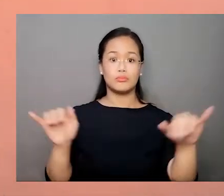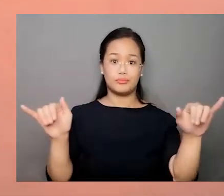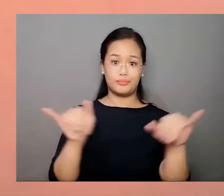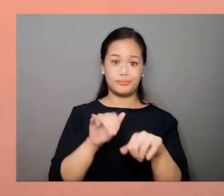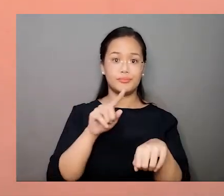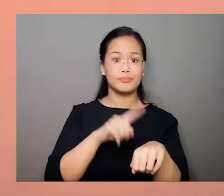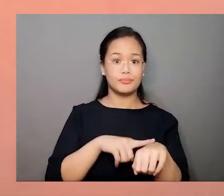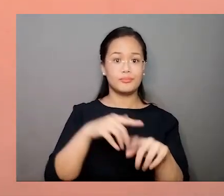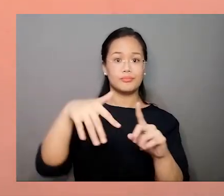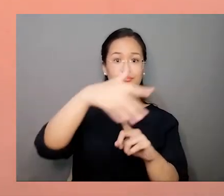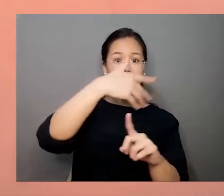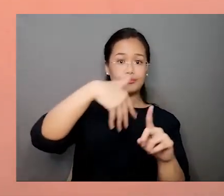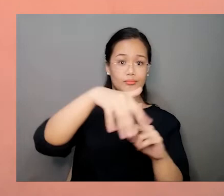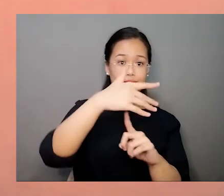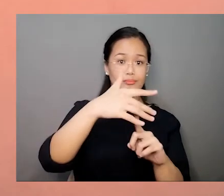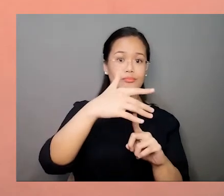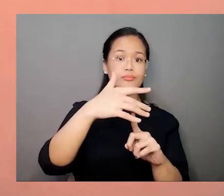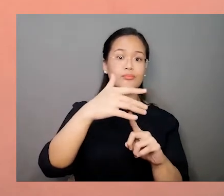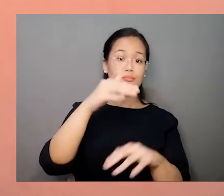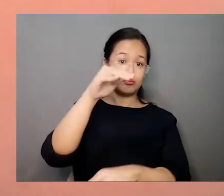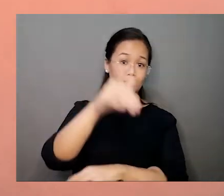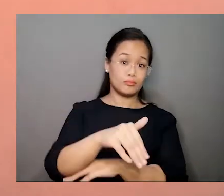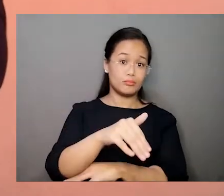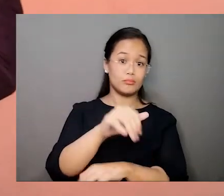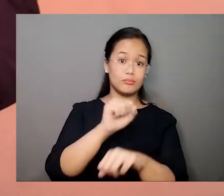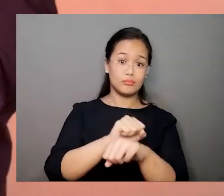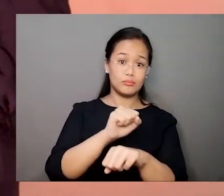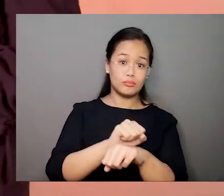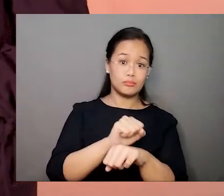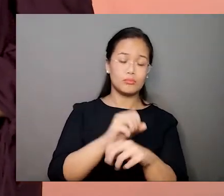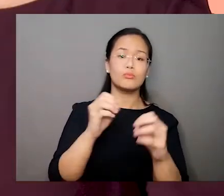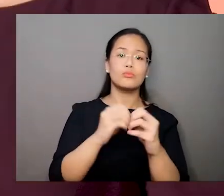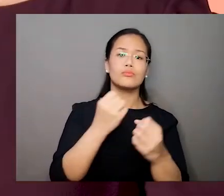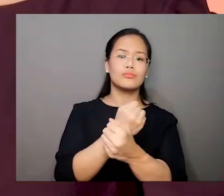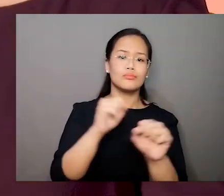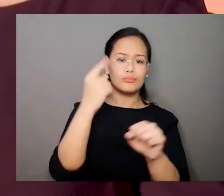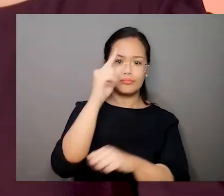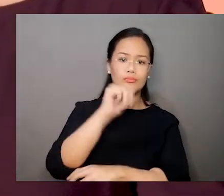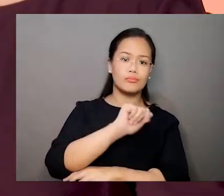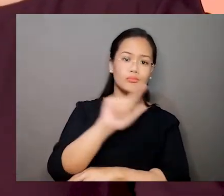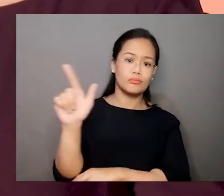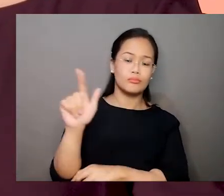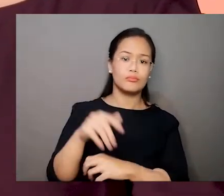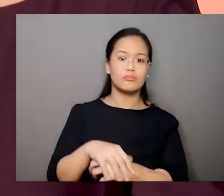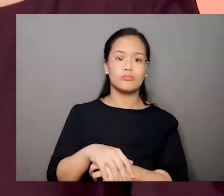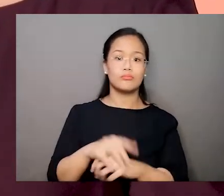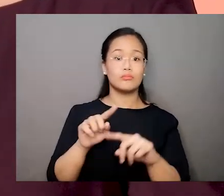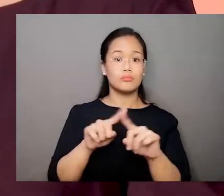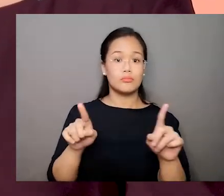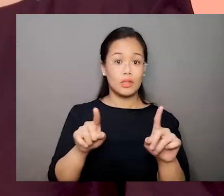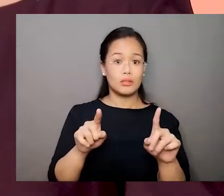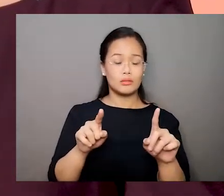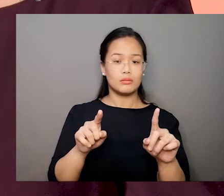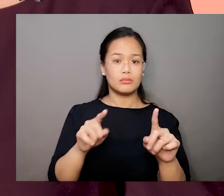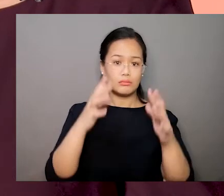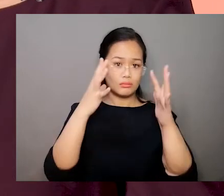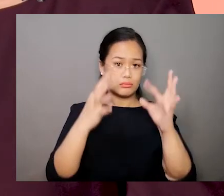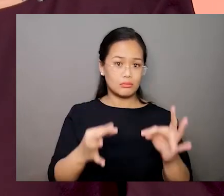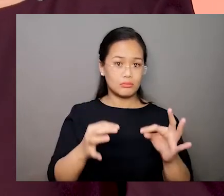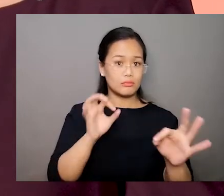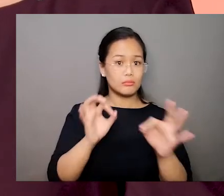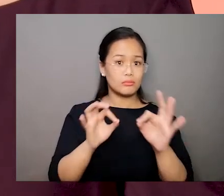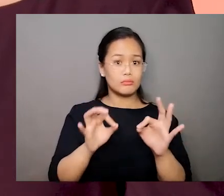that the environment for night work becomes safer for everyone, the choice of whether to take on